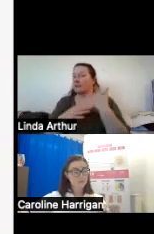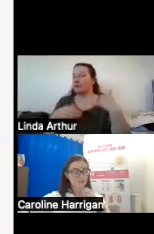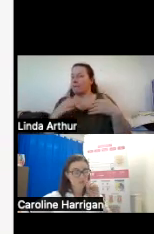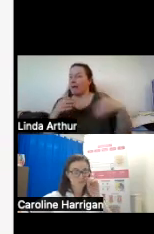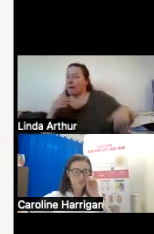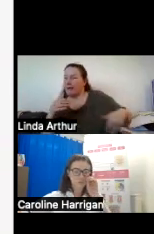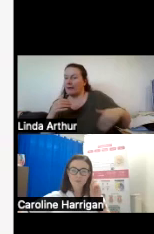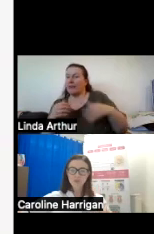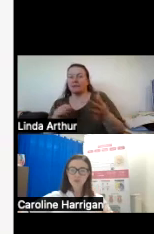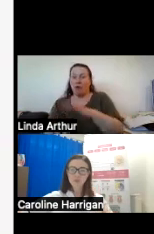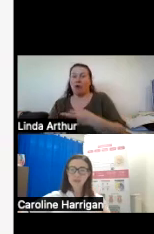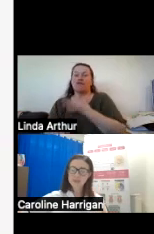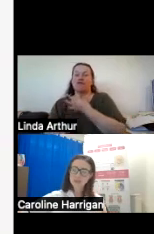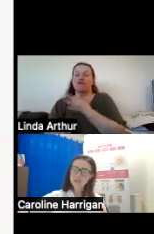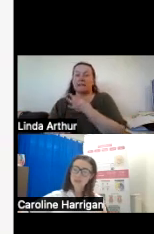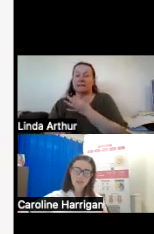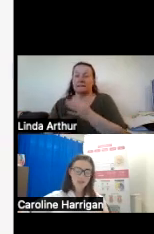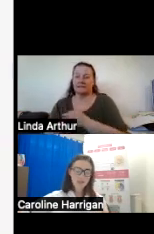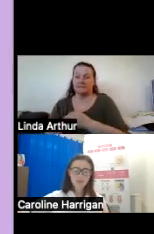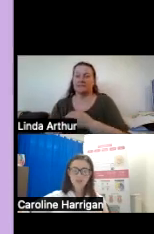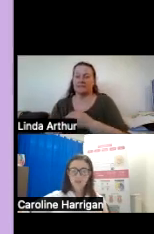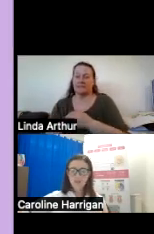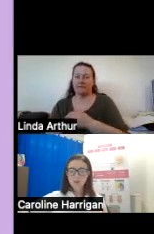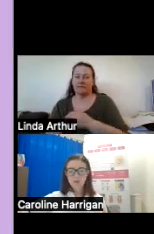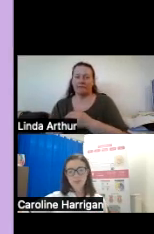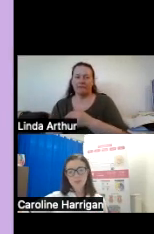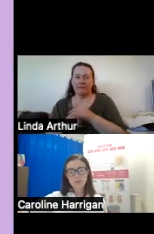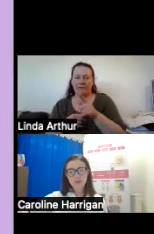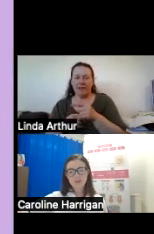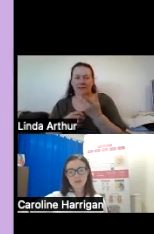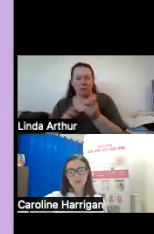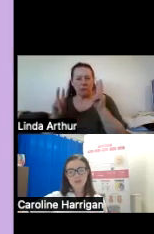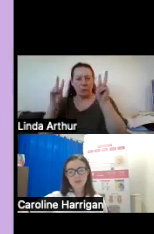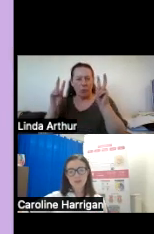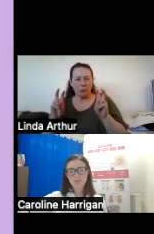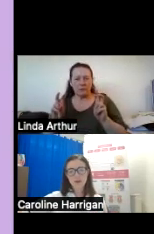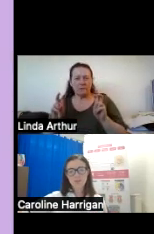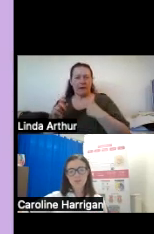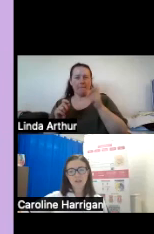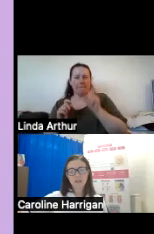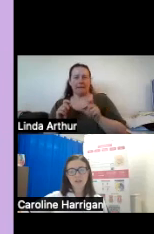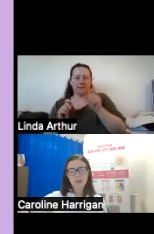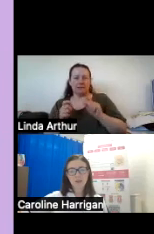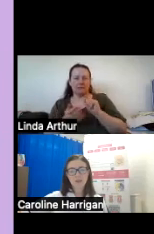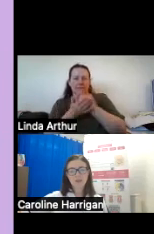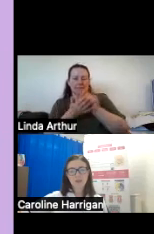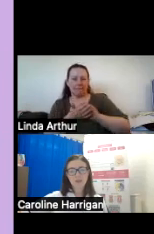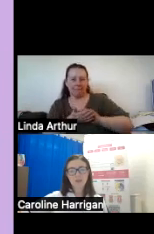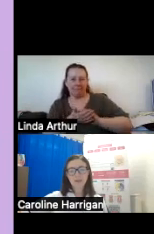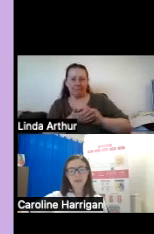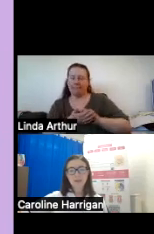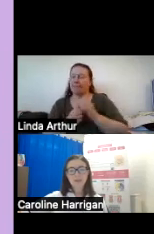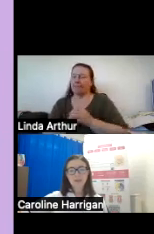risk factors. So next slide. So these are a few wee quotes that my patients have given me, and probably things that I would